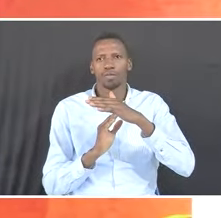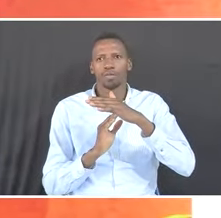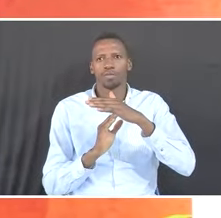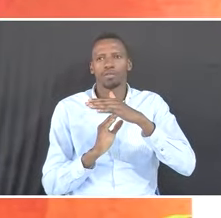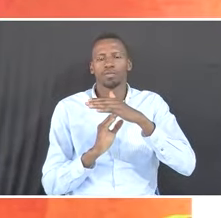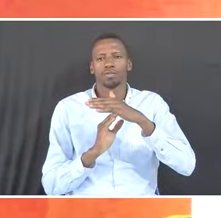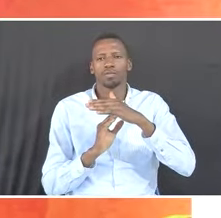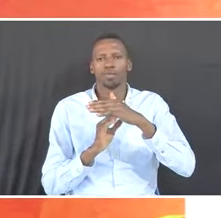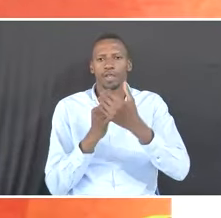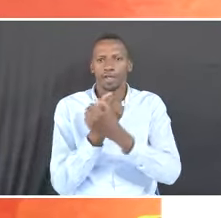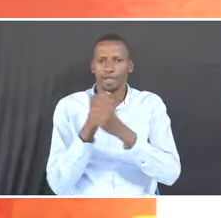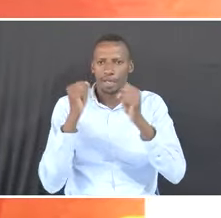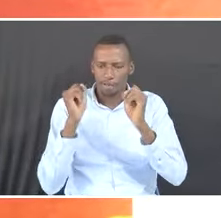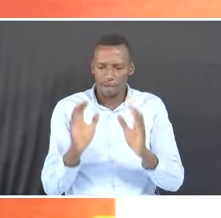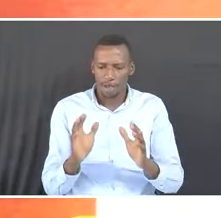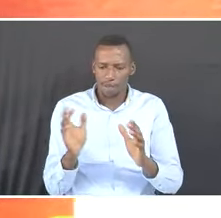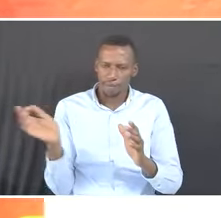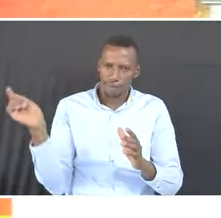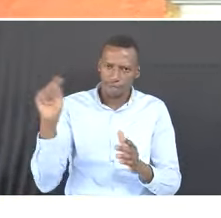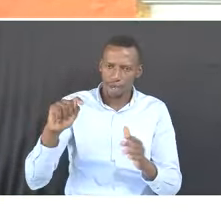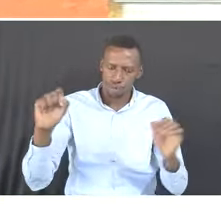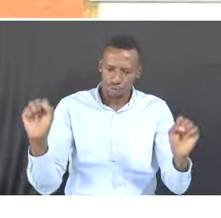sinners.